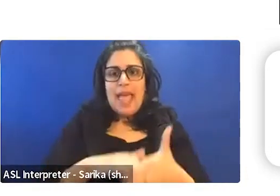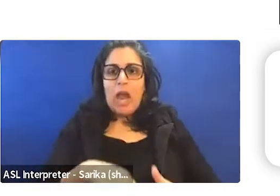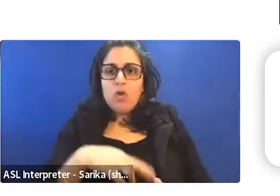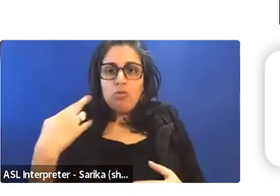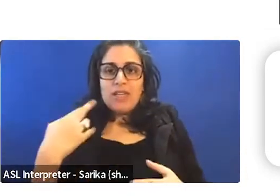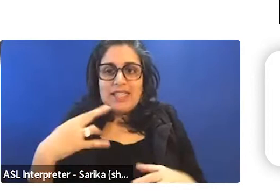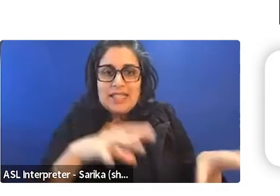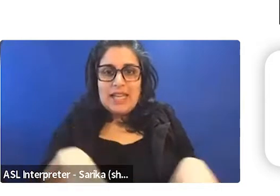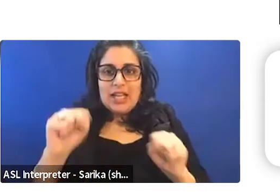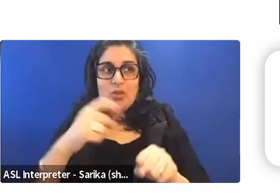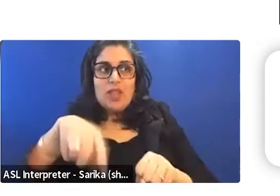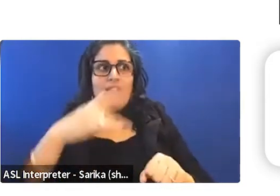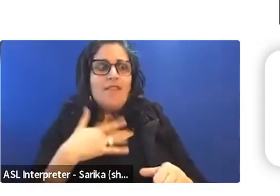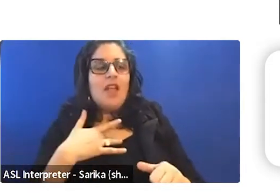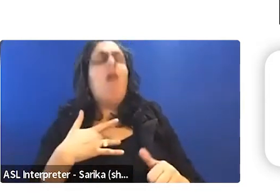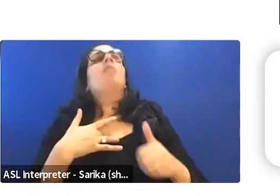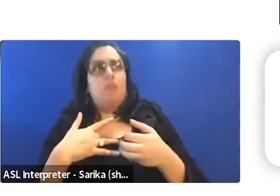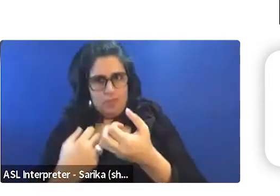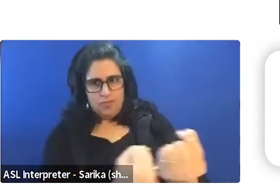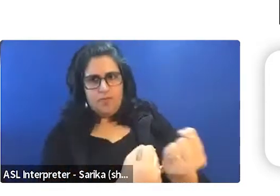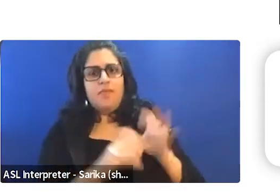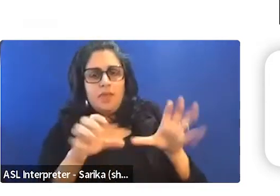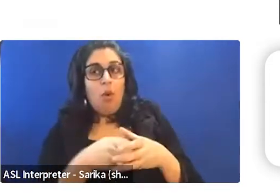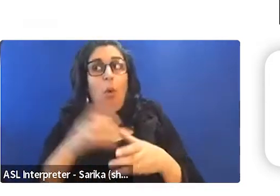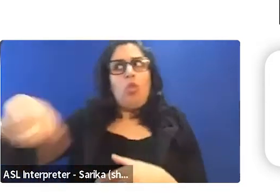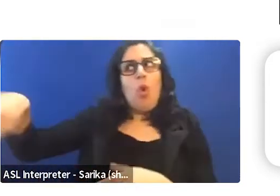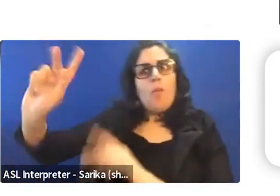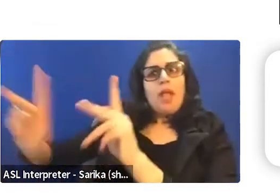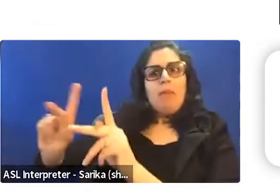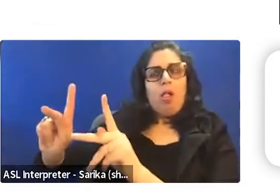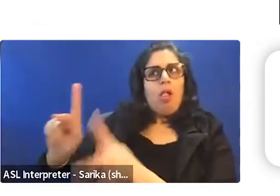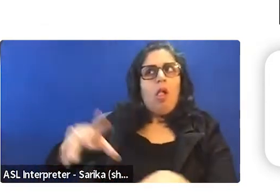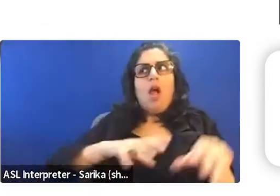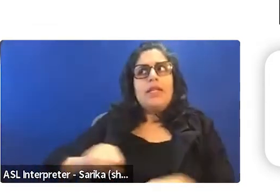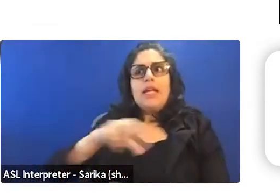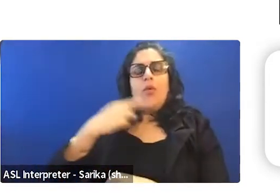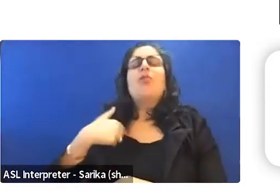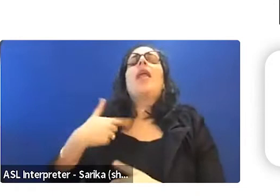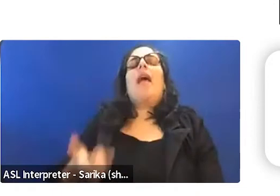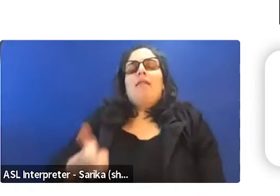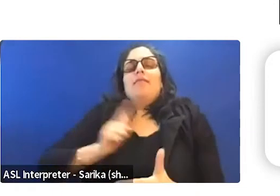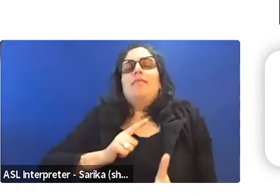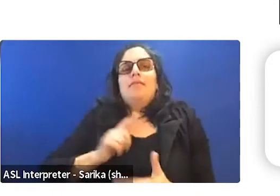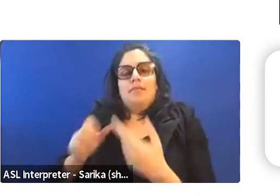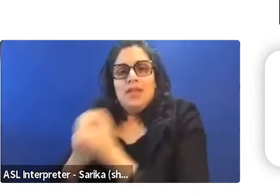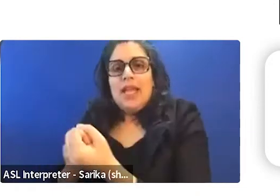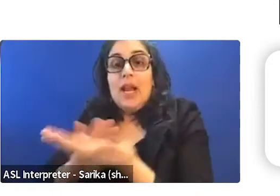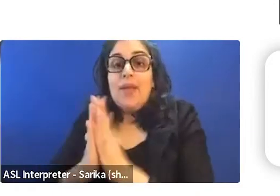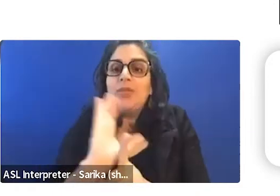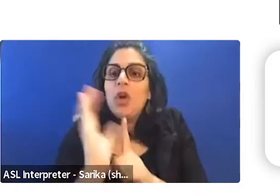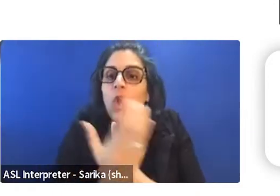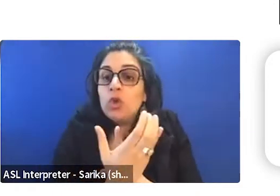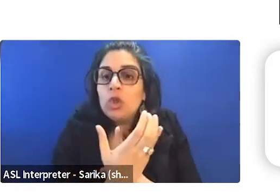that they feel like they're in good company. Like, okay, those folks over there are taking risks, so now I take a risk. And this becomes a culture